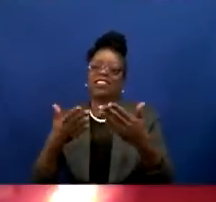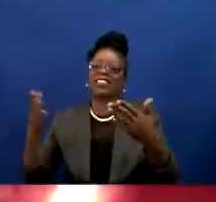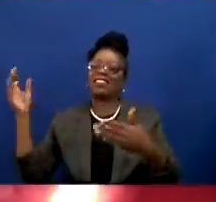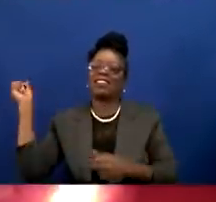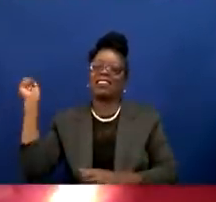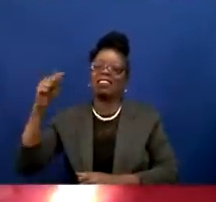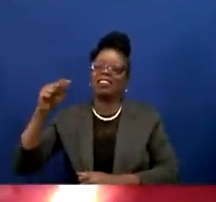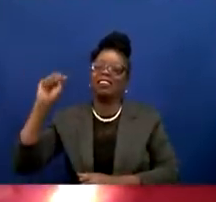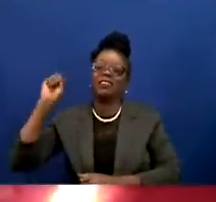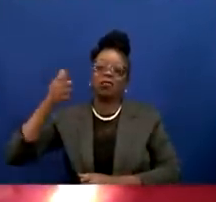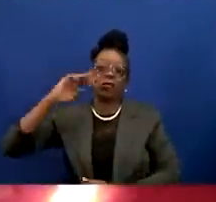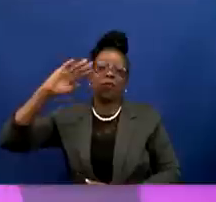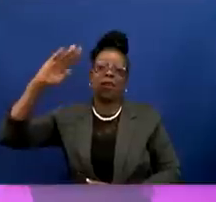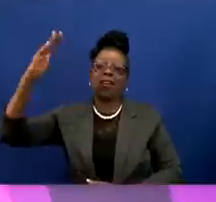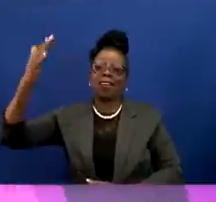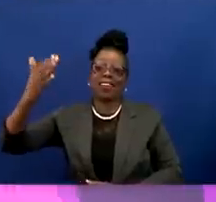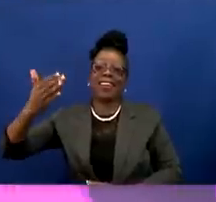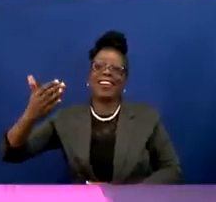Yeah, say